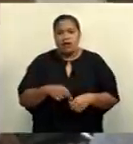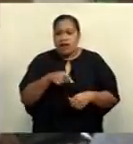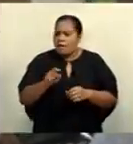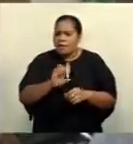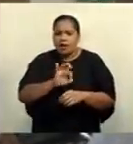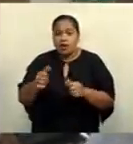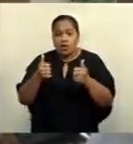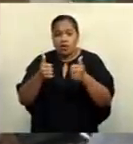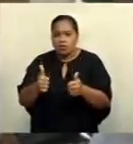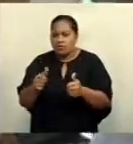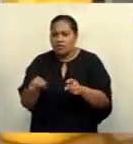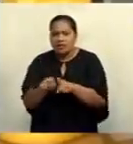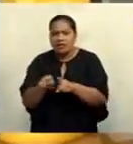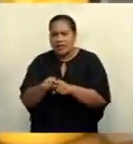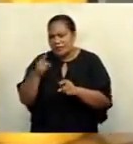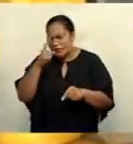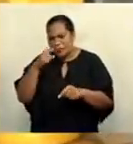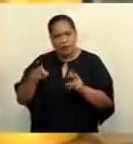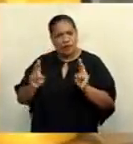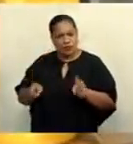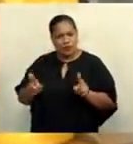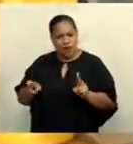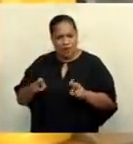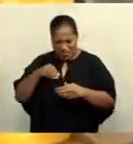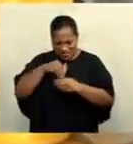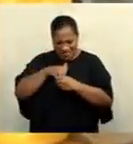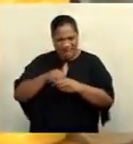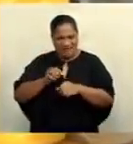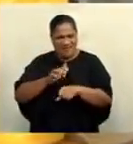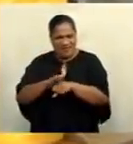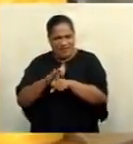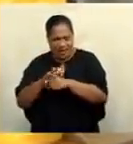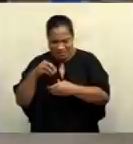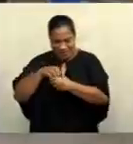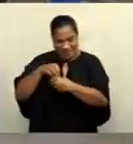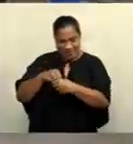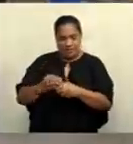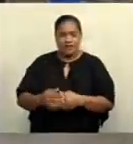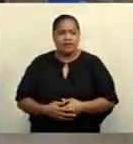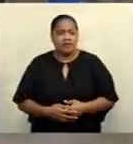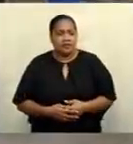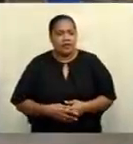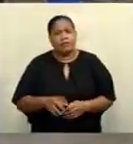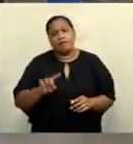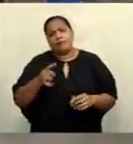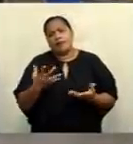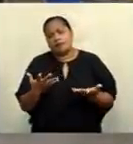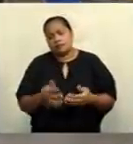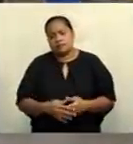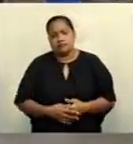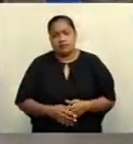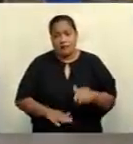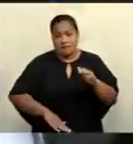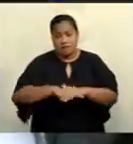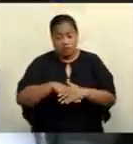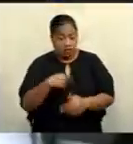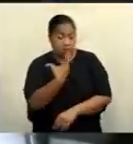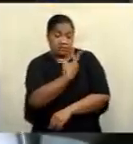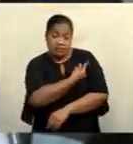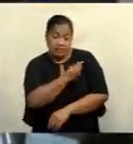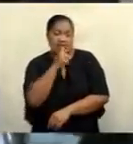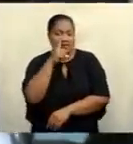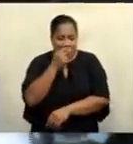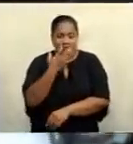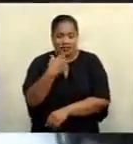normal immune response. The Permanent Secretary says it's unfortunate that fully vaccinated people can still get severe